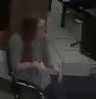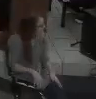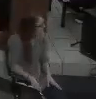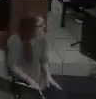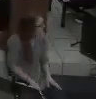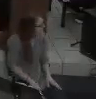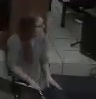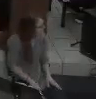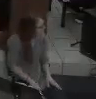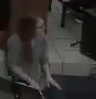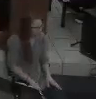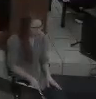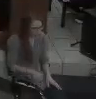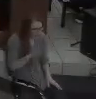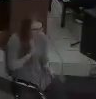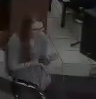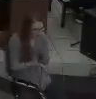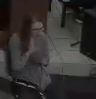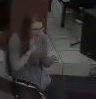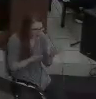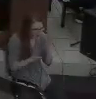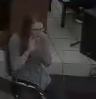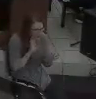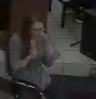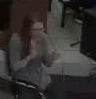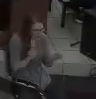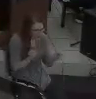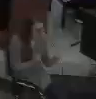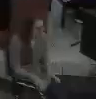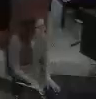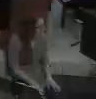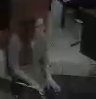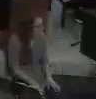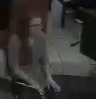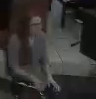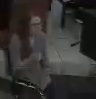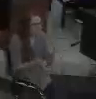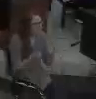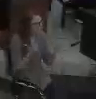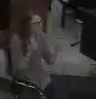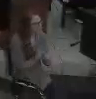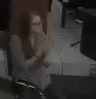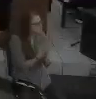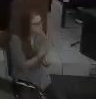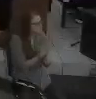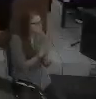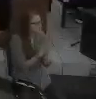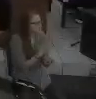Okay, try again. Hello? Hello? Hello? Hello? Which microphone do you want us to use?